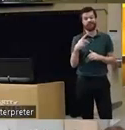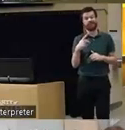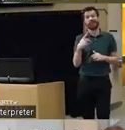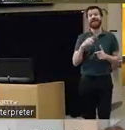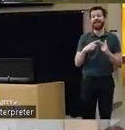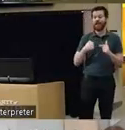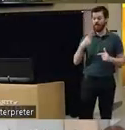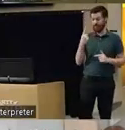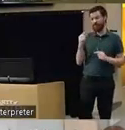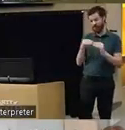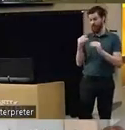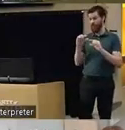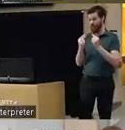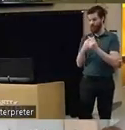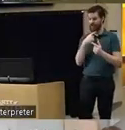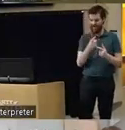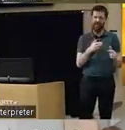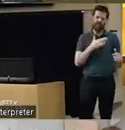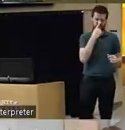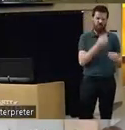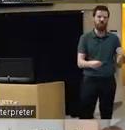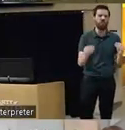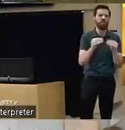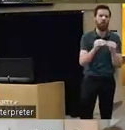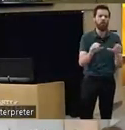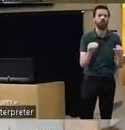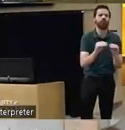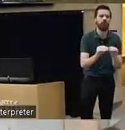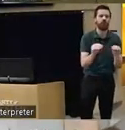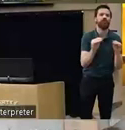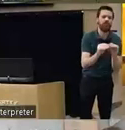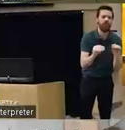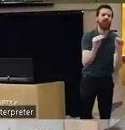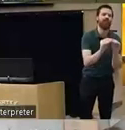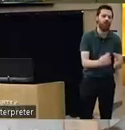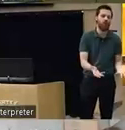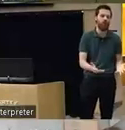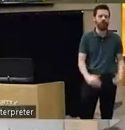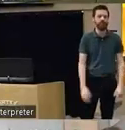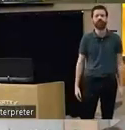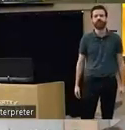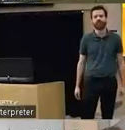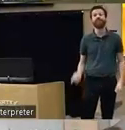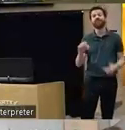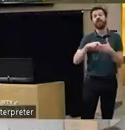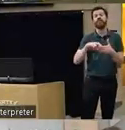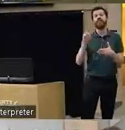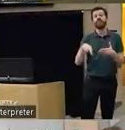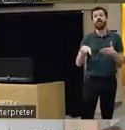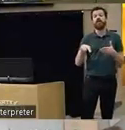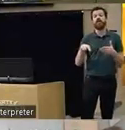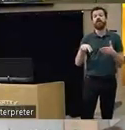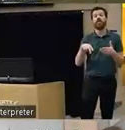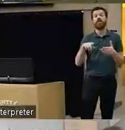when they have many other groups who are asking for more and more too. That results, I think, in a common question, which